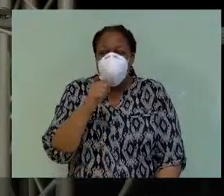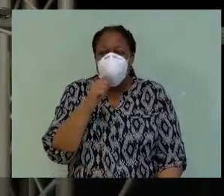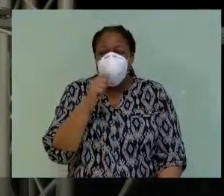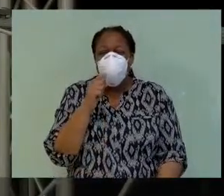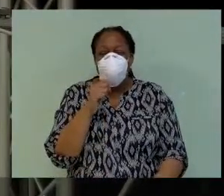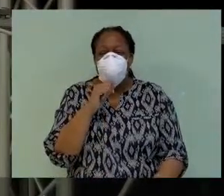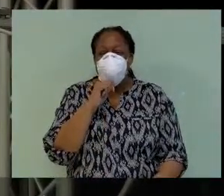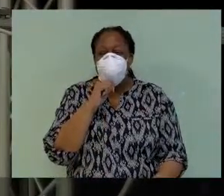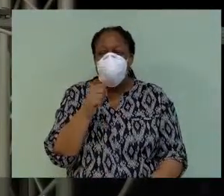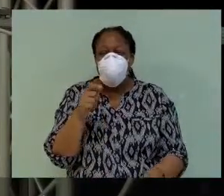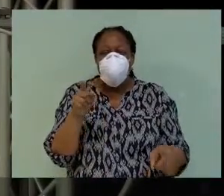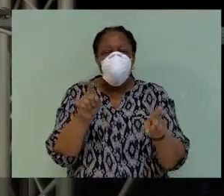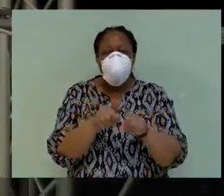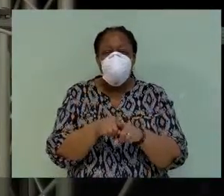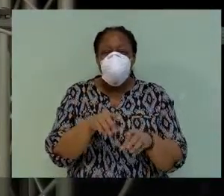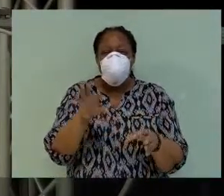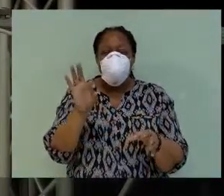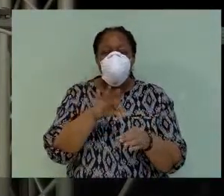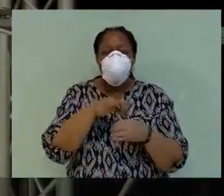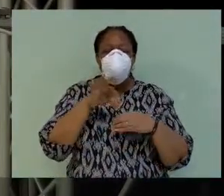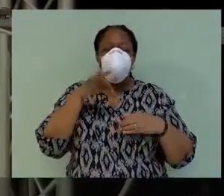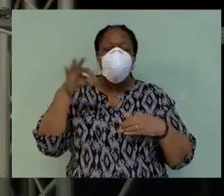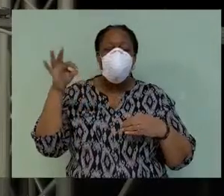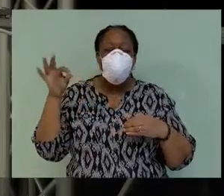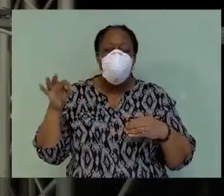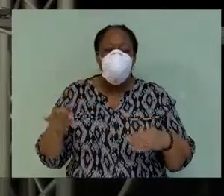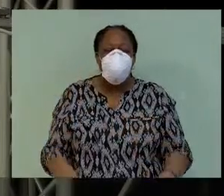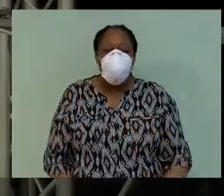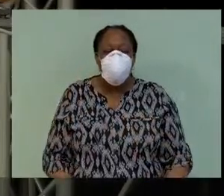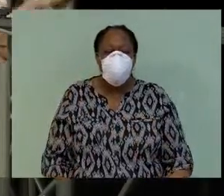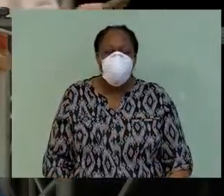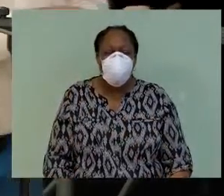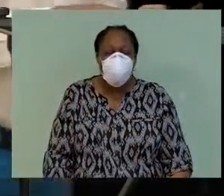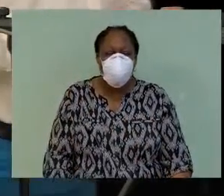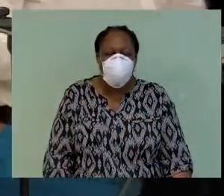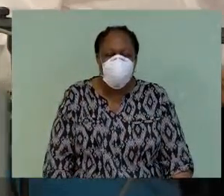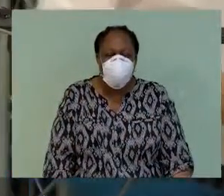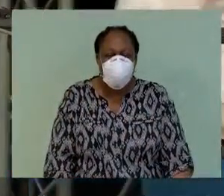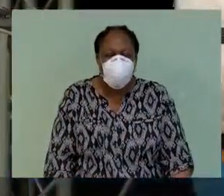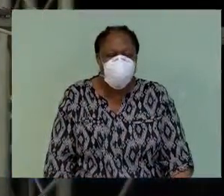I would invite Mr. Samuel to answer.